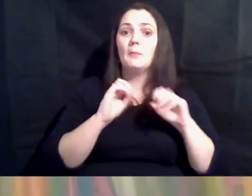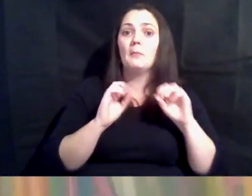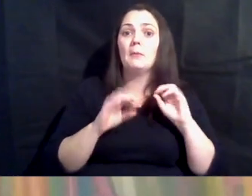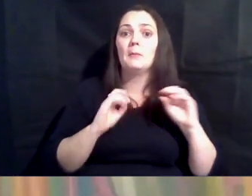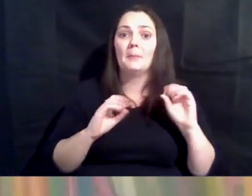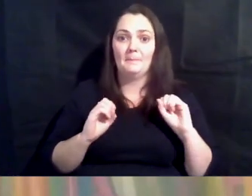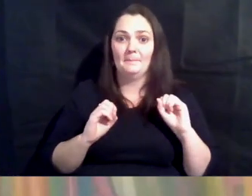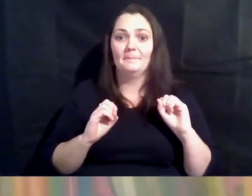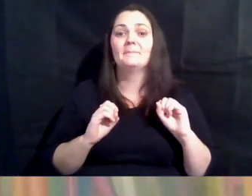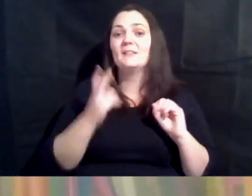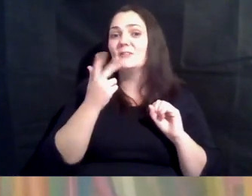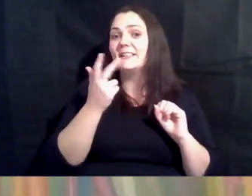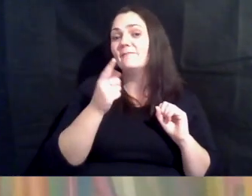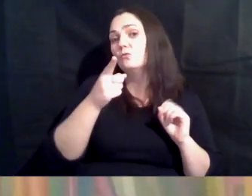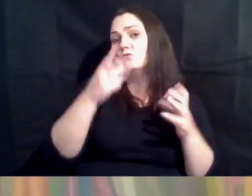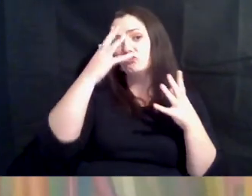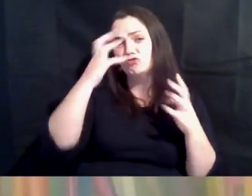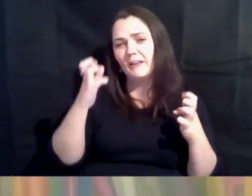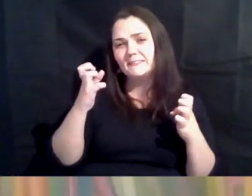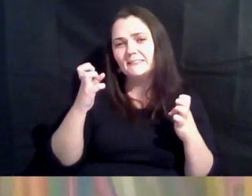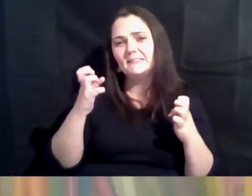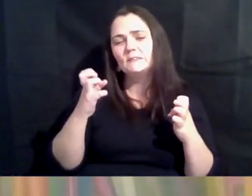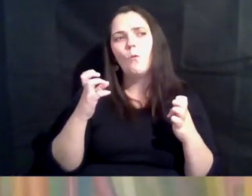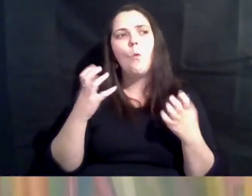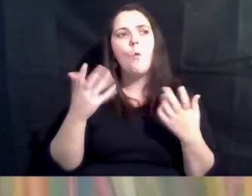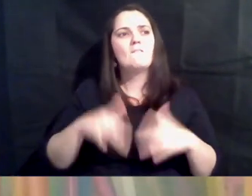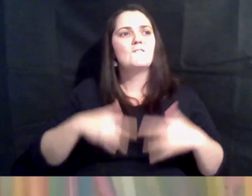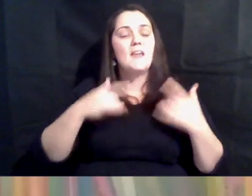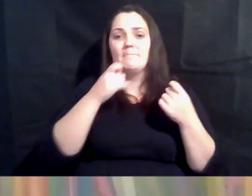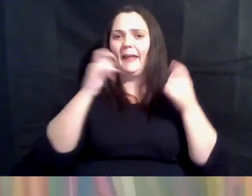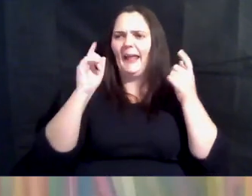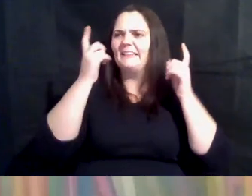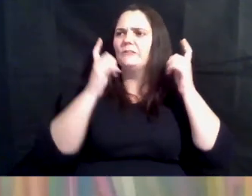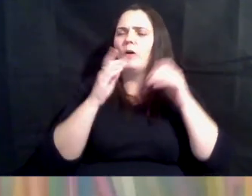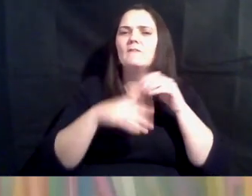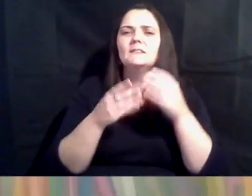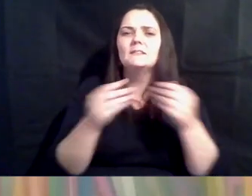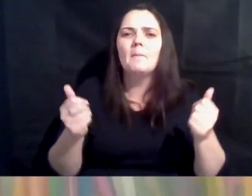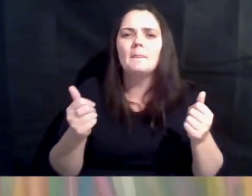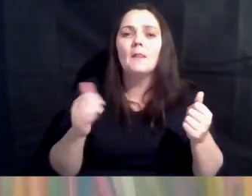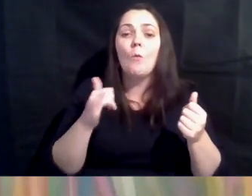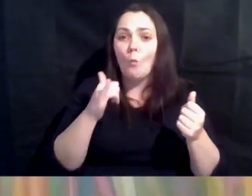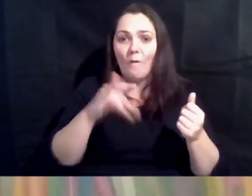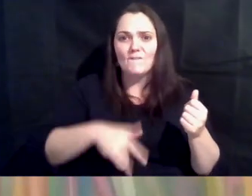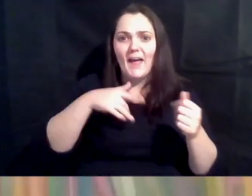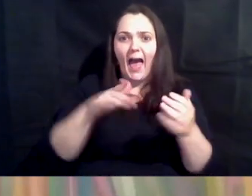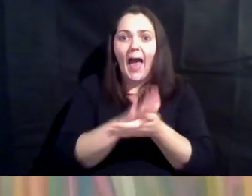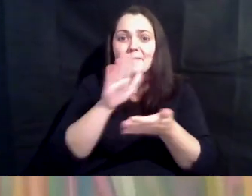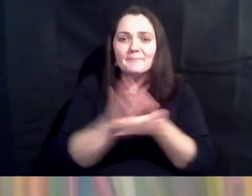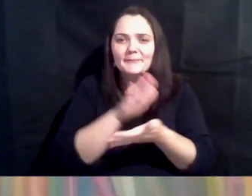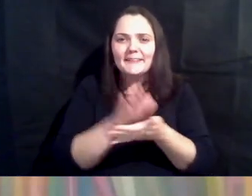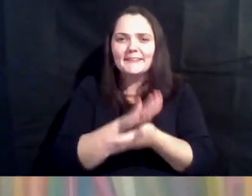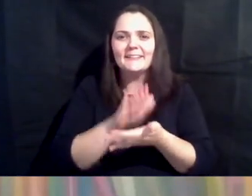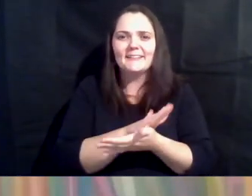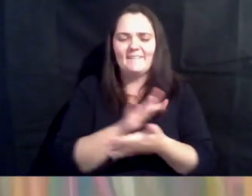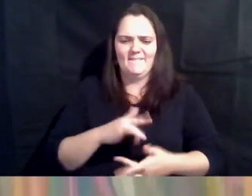you're thinking. So if you're stressed about something, or if you have an anxiety, or you're really happy about something, I think that kind of harnessing that